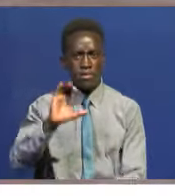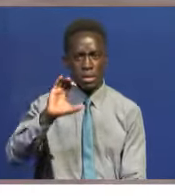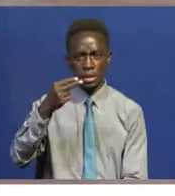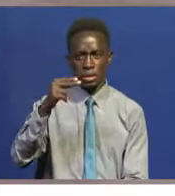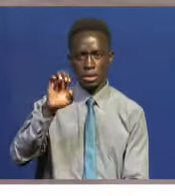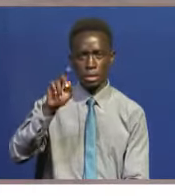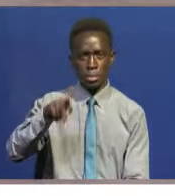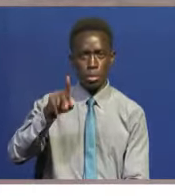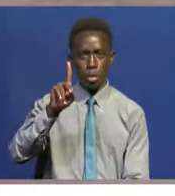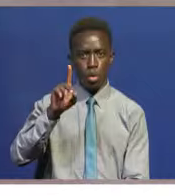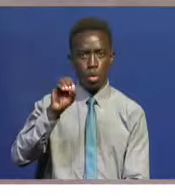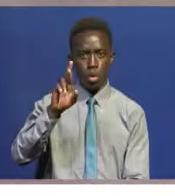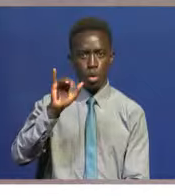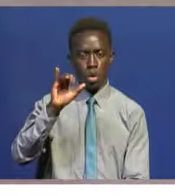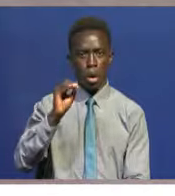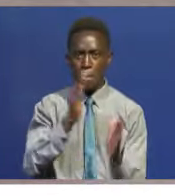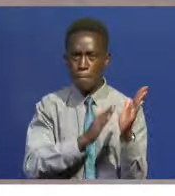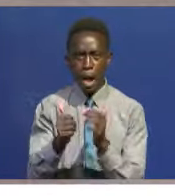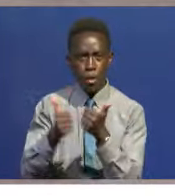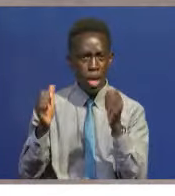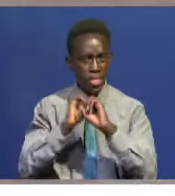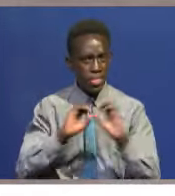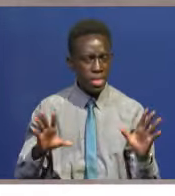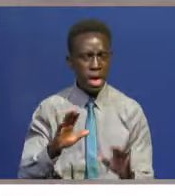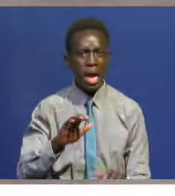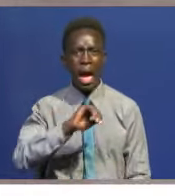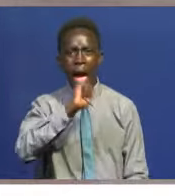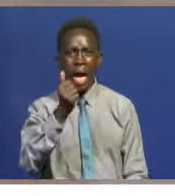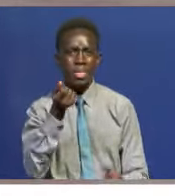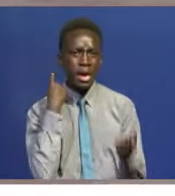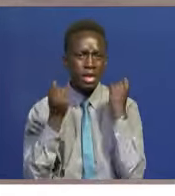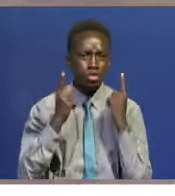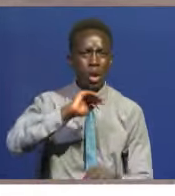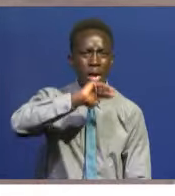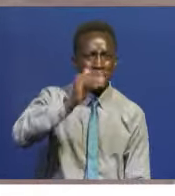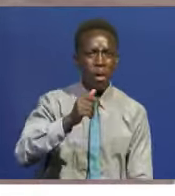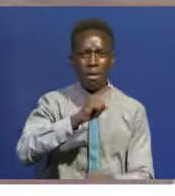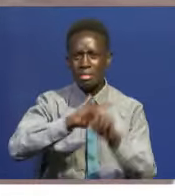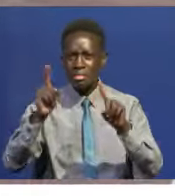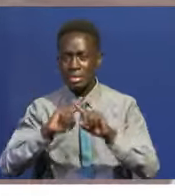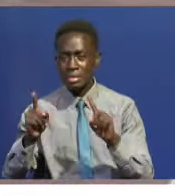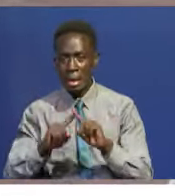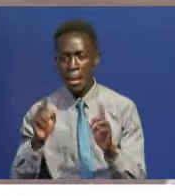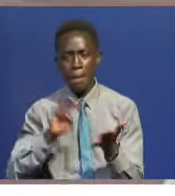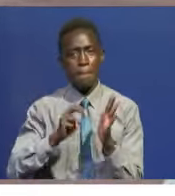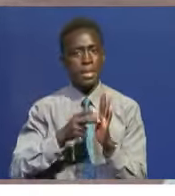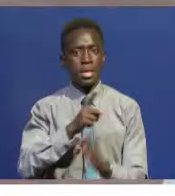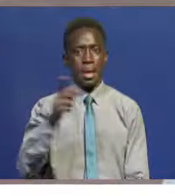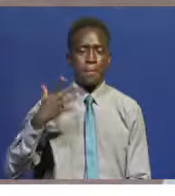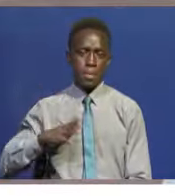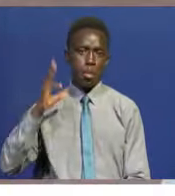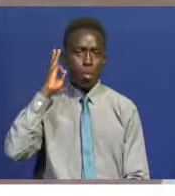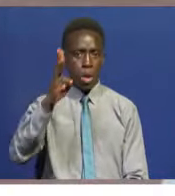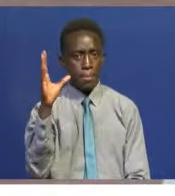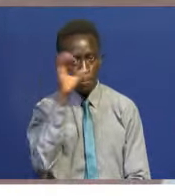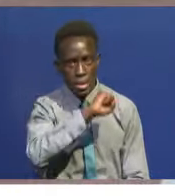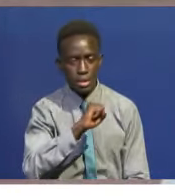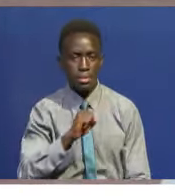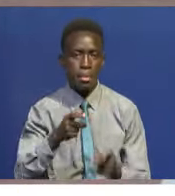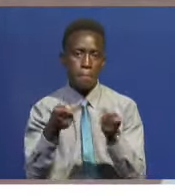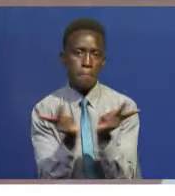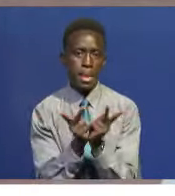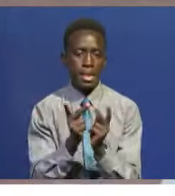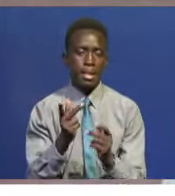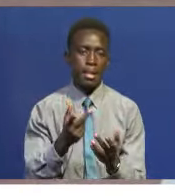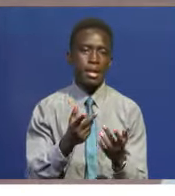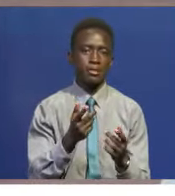and many other towns, Kapsabet, Kericho, another place where they train, these people will lack a place to run and to train.